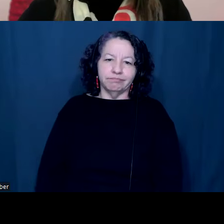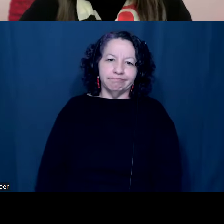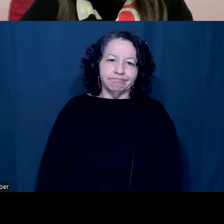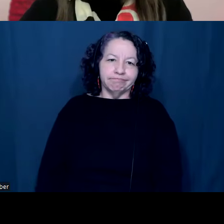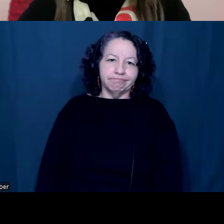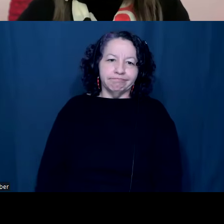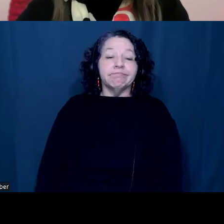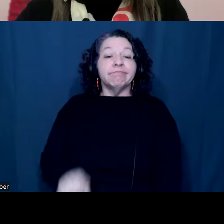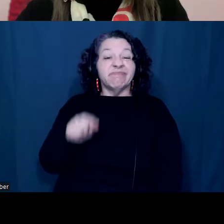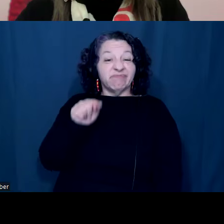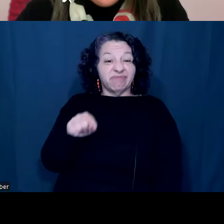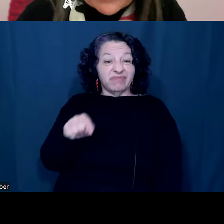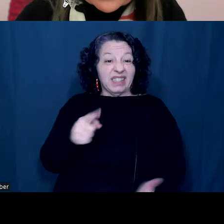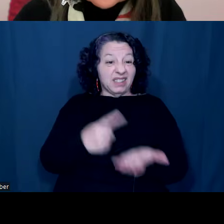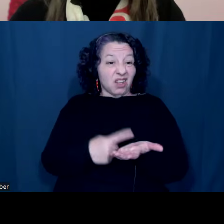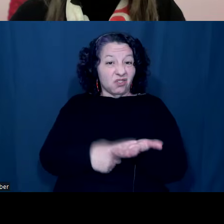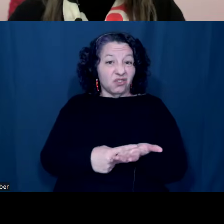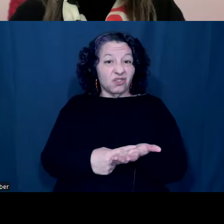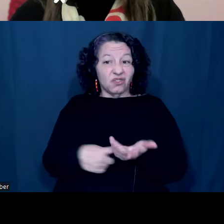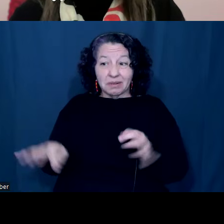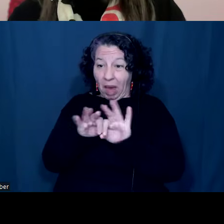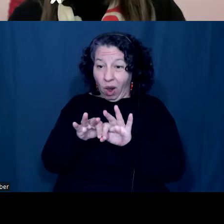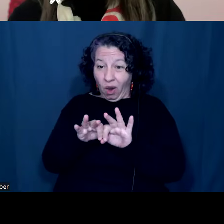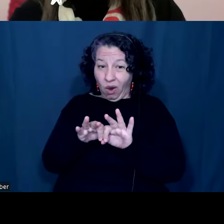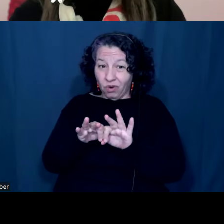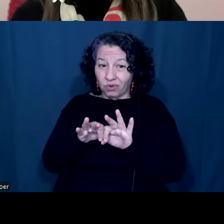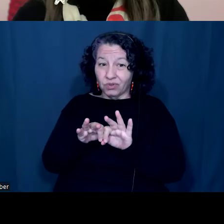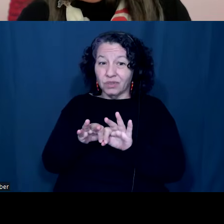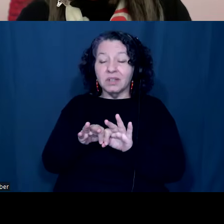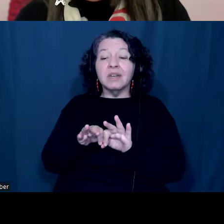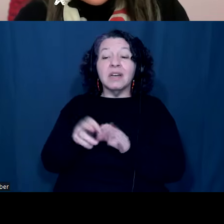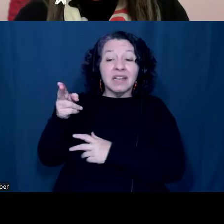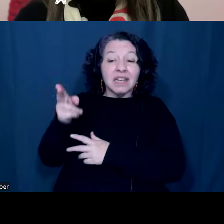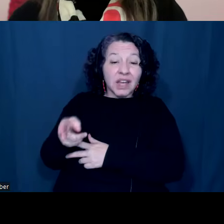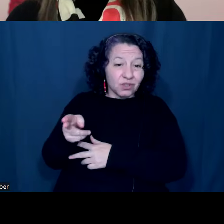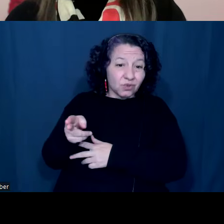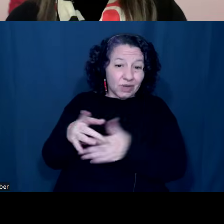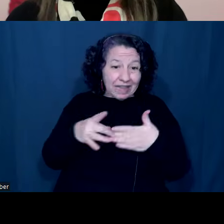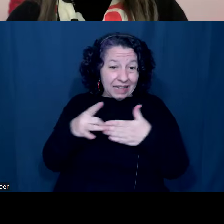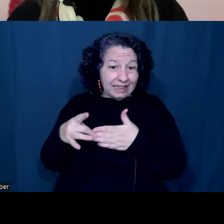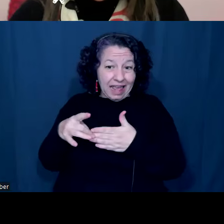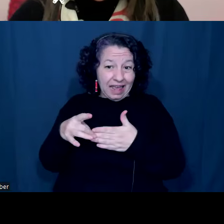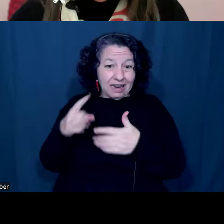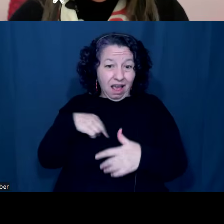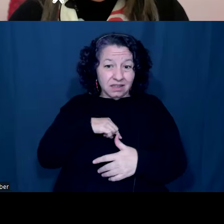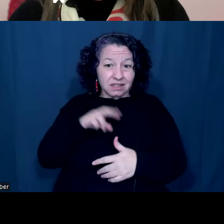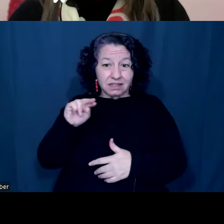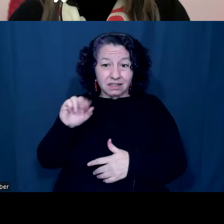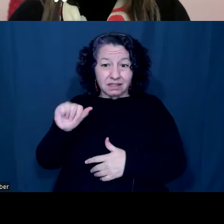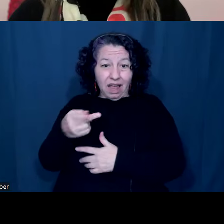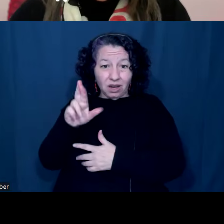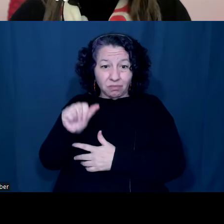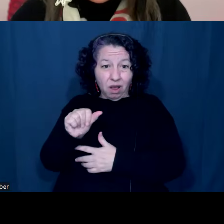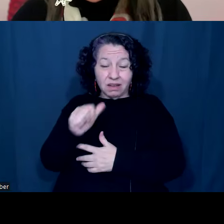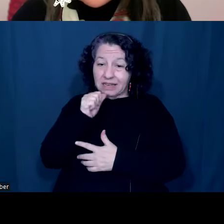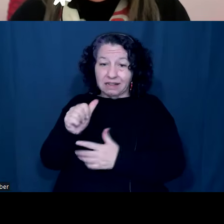This conversation matters because the history that led to NAGPRA is not abstract.